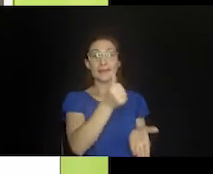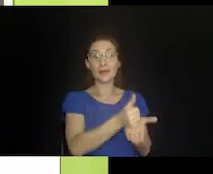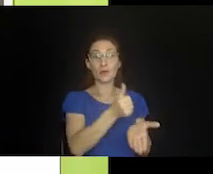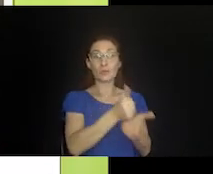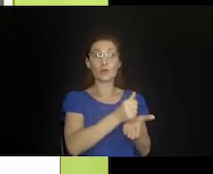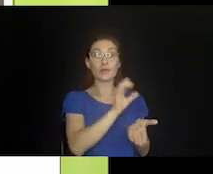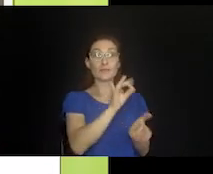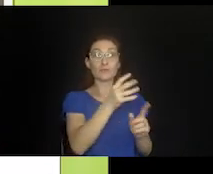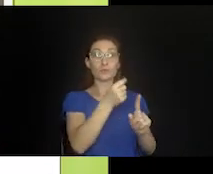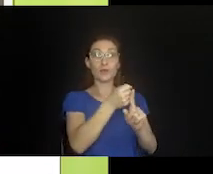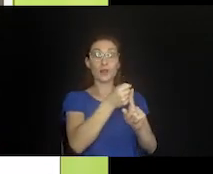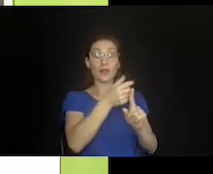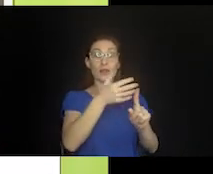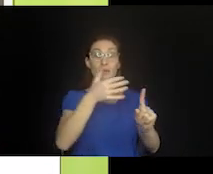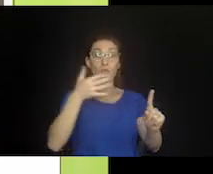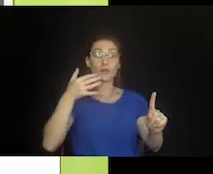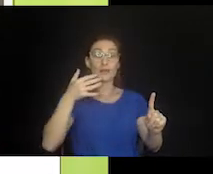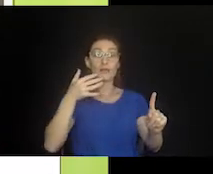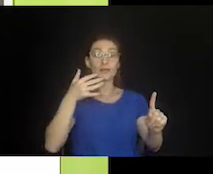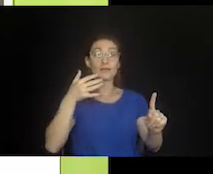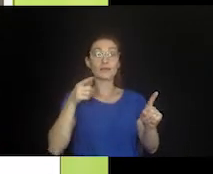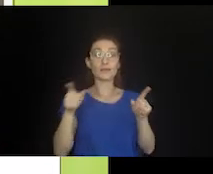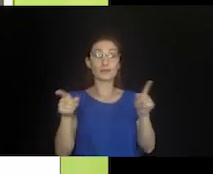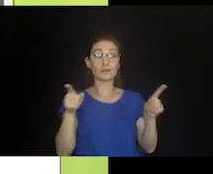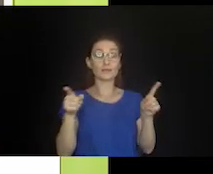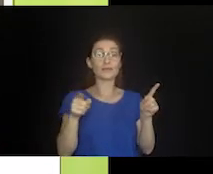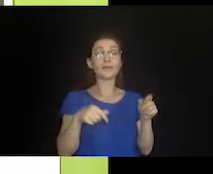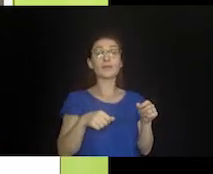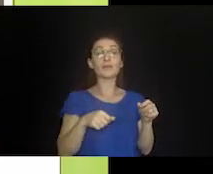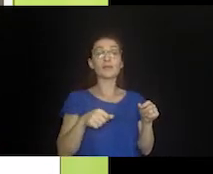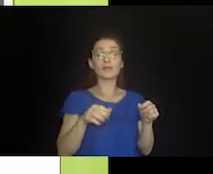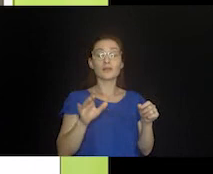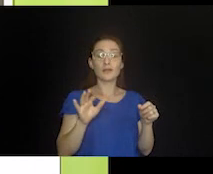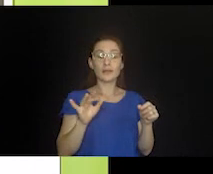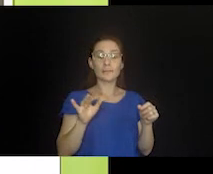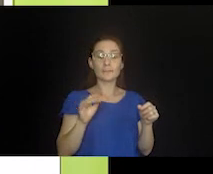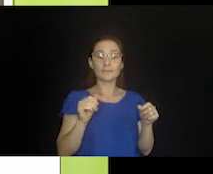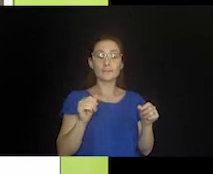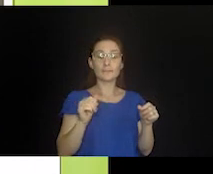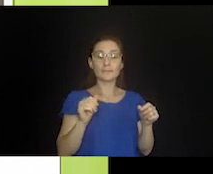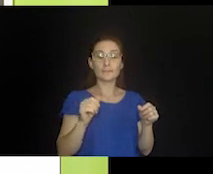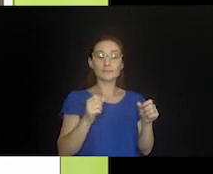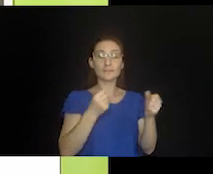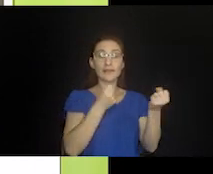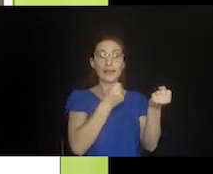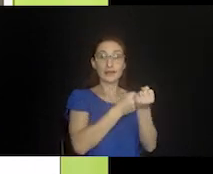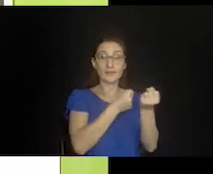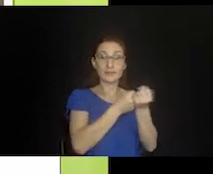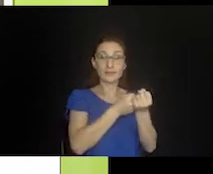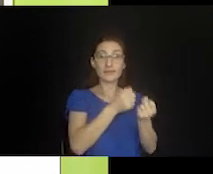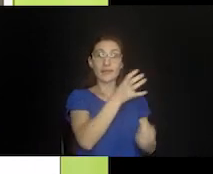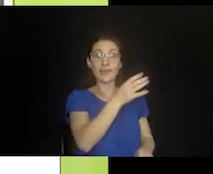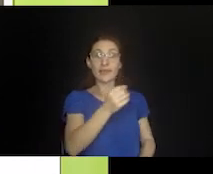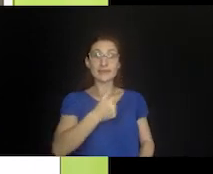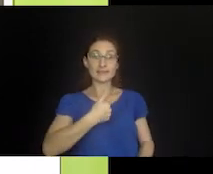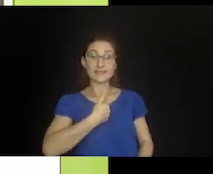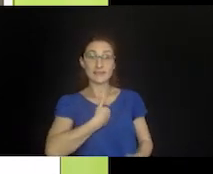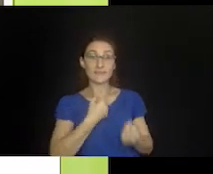it might be helpful to elaborate a bit on the difference and the intersection